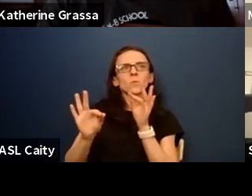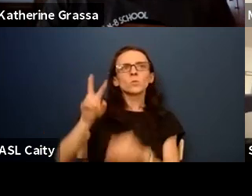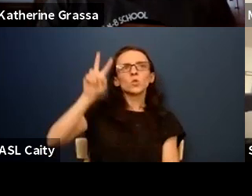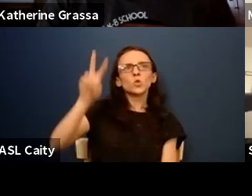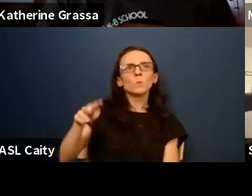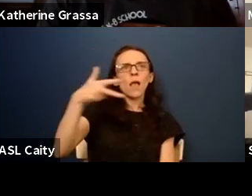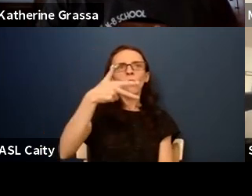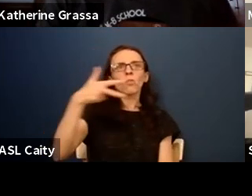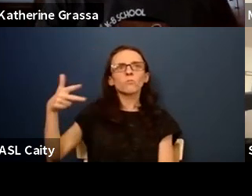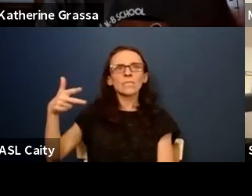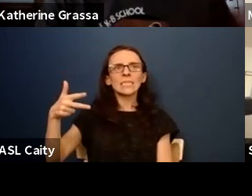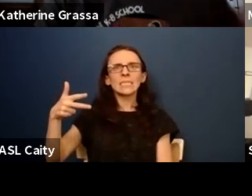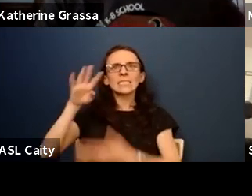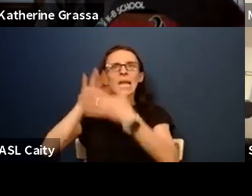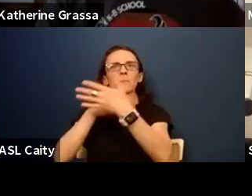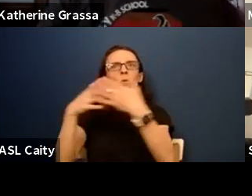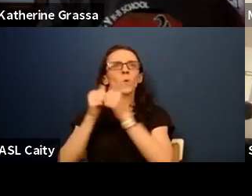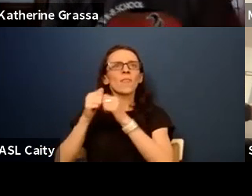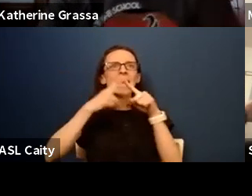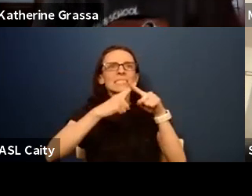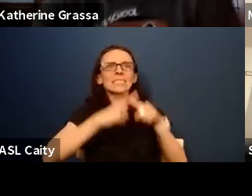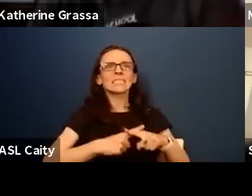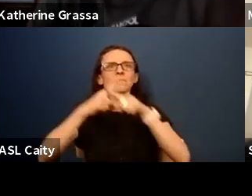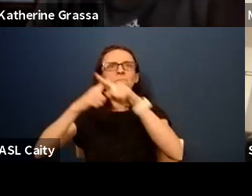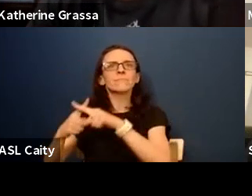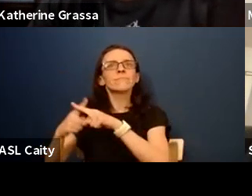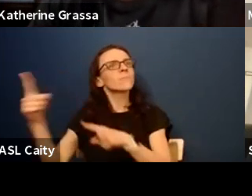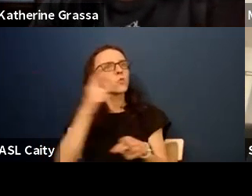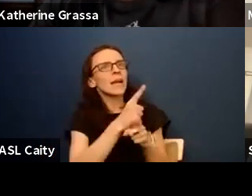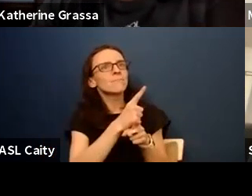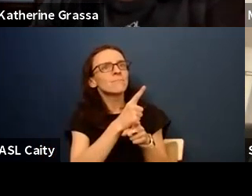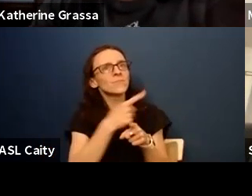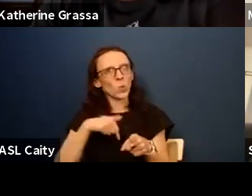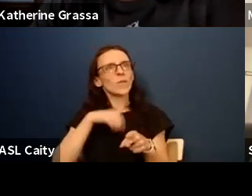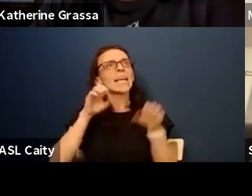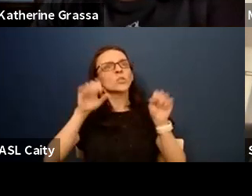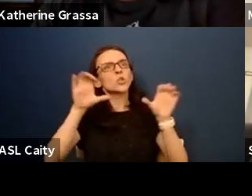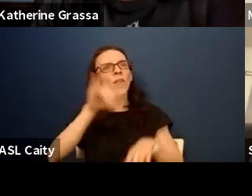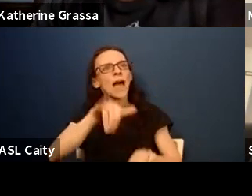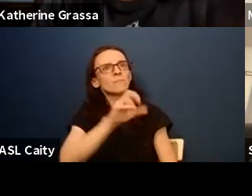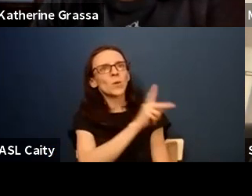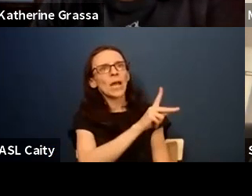with X's. Oh, indeed it is. You're right. So we can do that. Perfect.